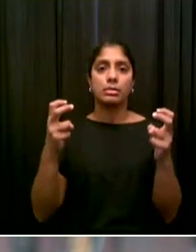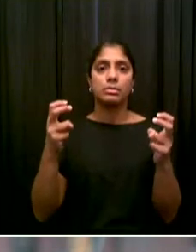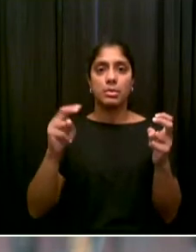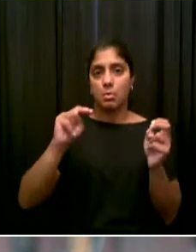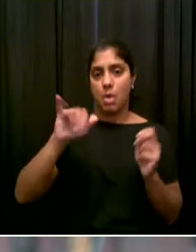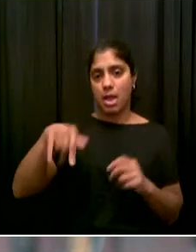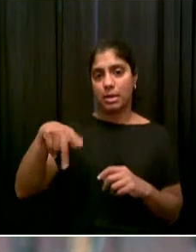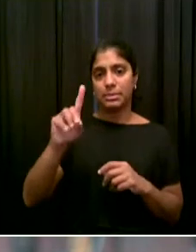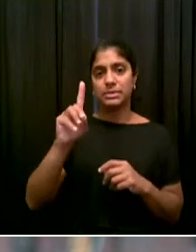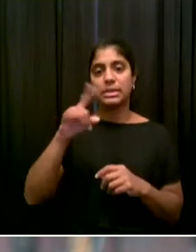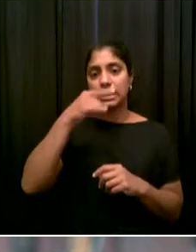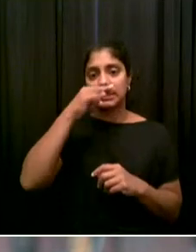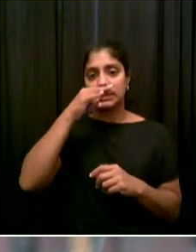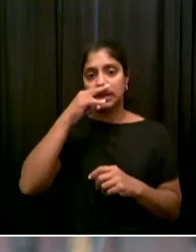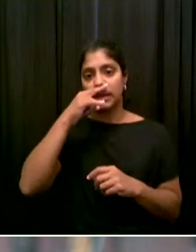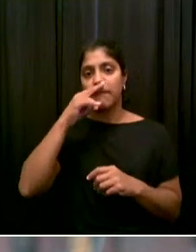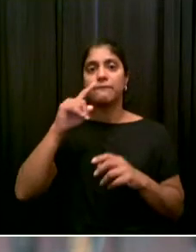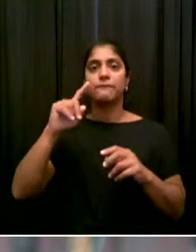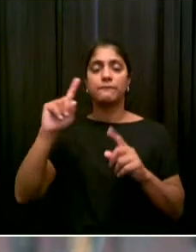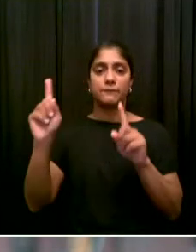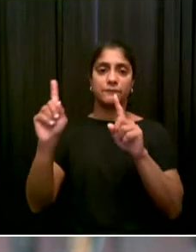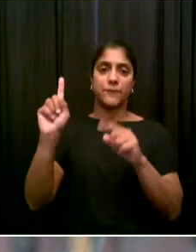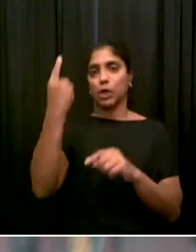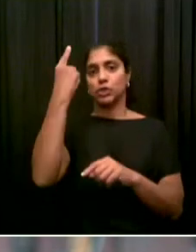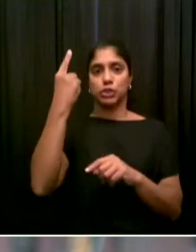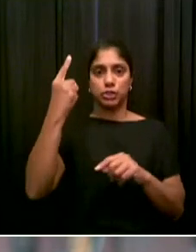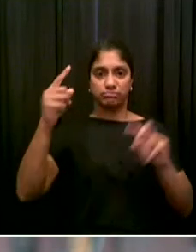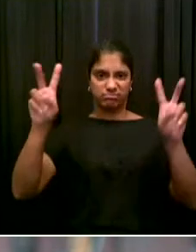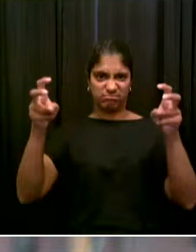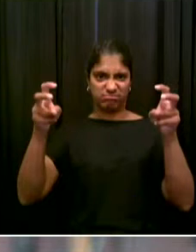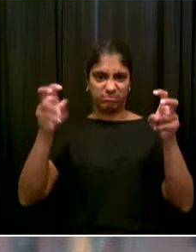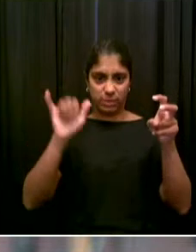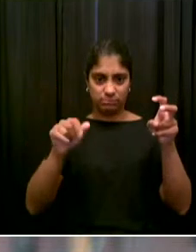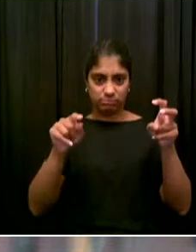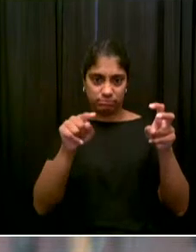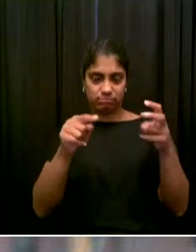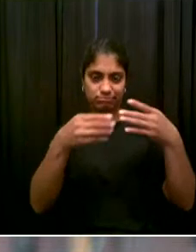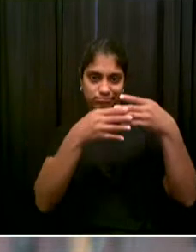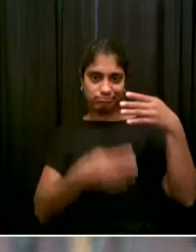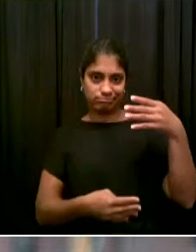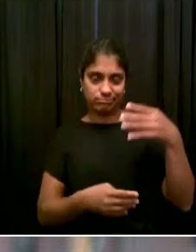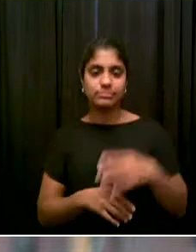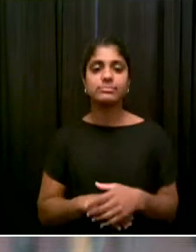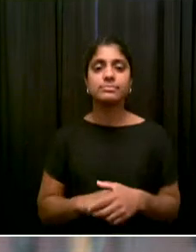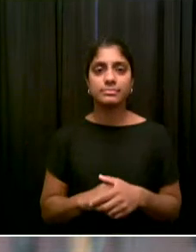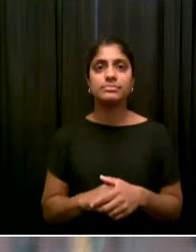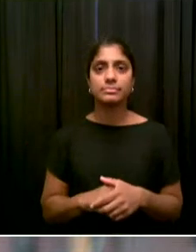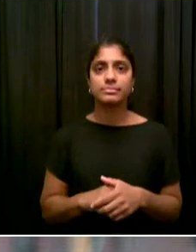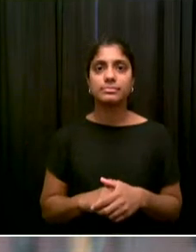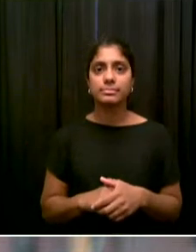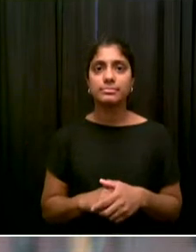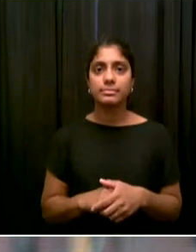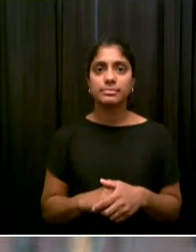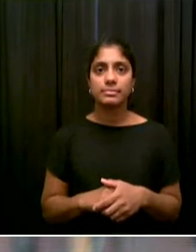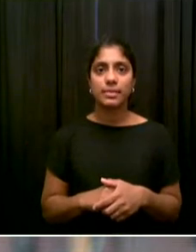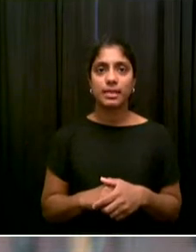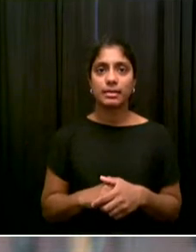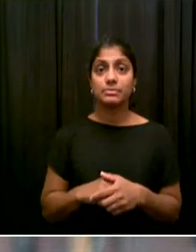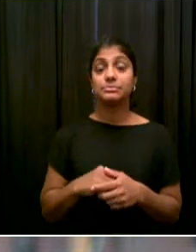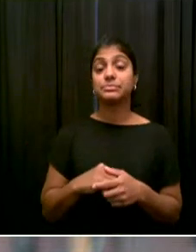back to just before the pandemic. I gave State of the City remarks before We knew the pandemic was